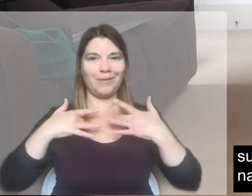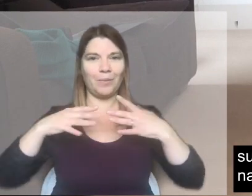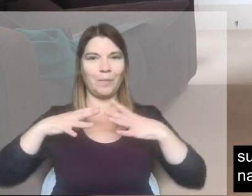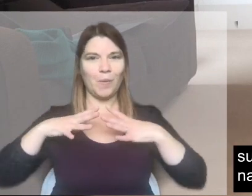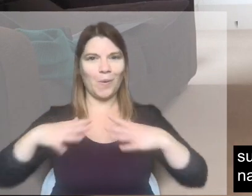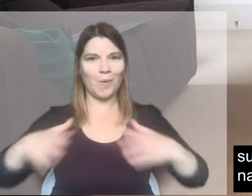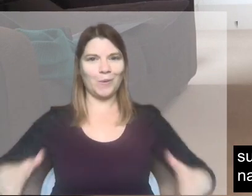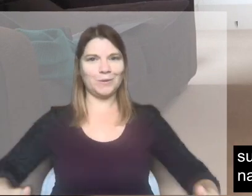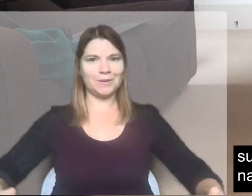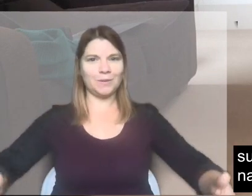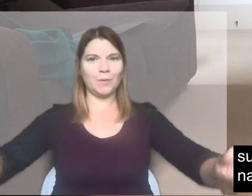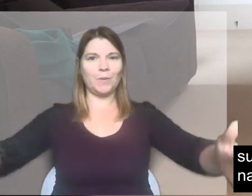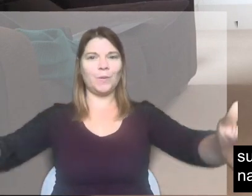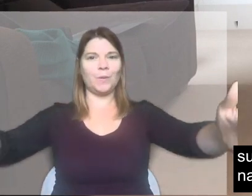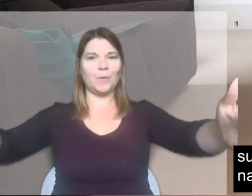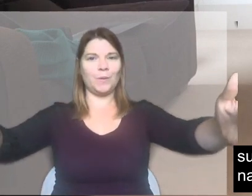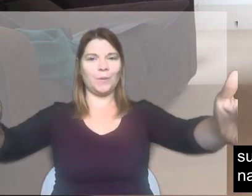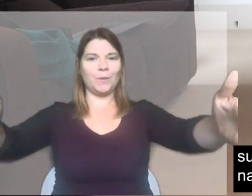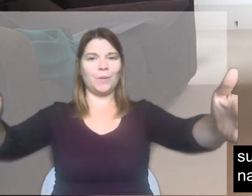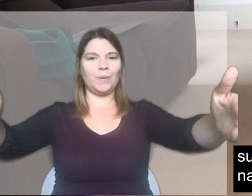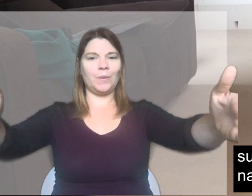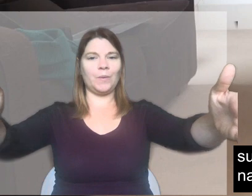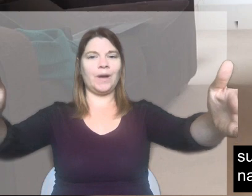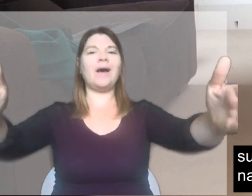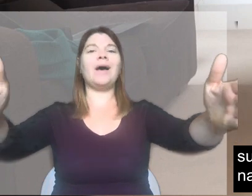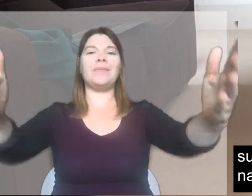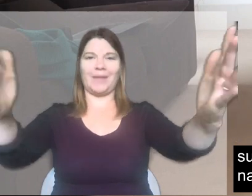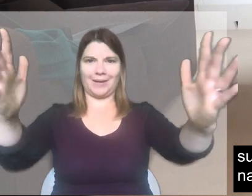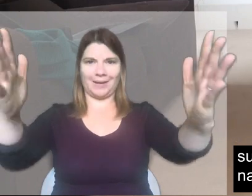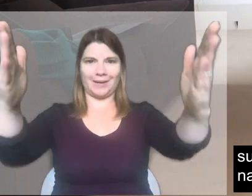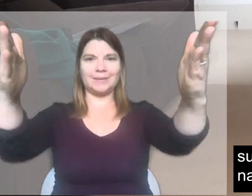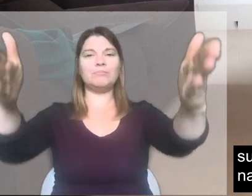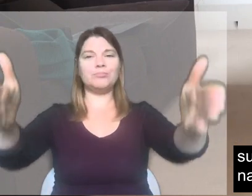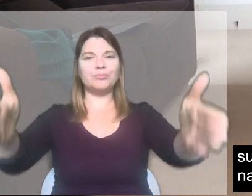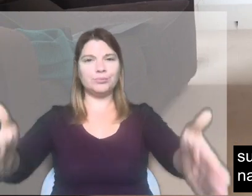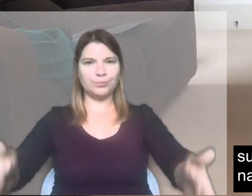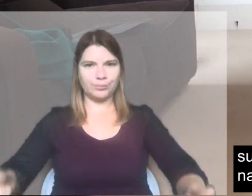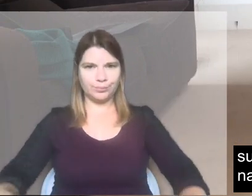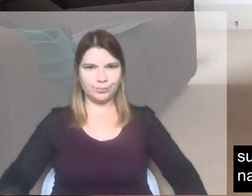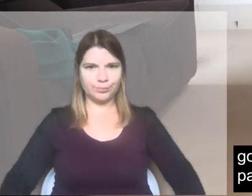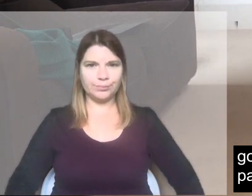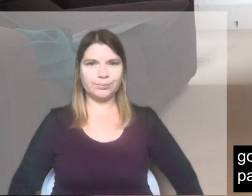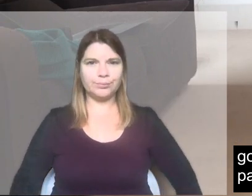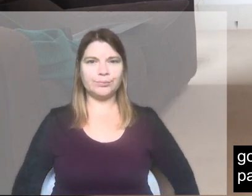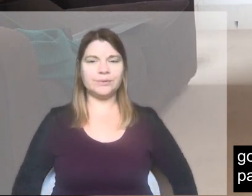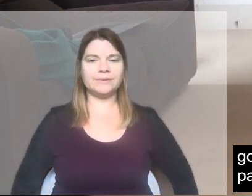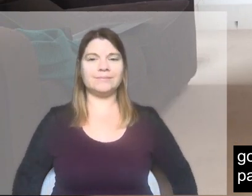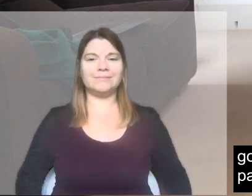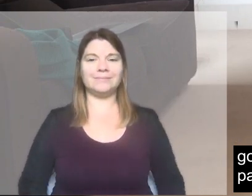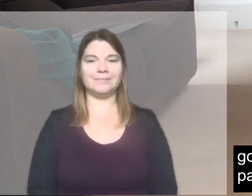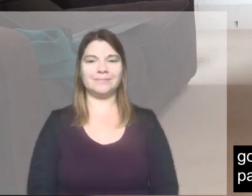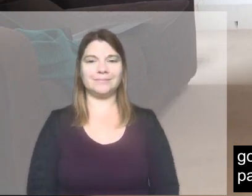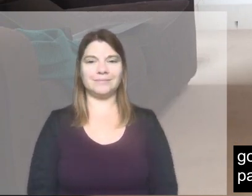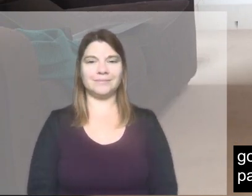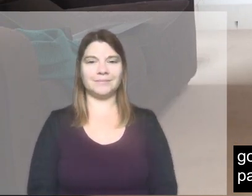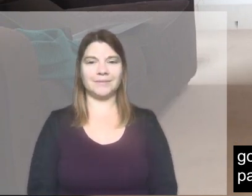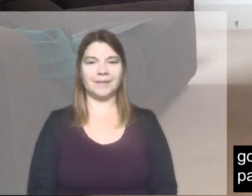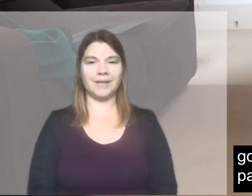suspension here when we do it at a more natural speed. And then our hands are going to swing back